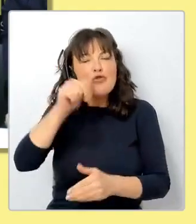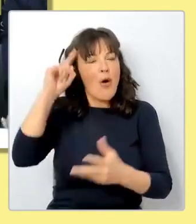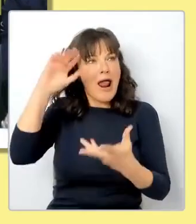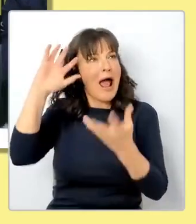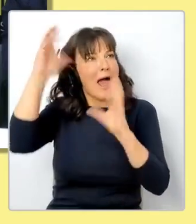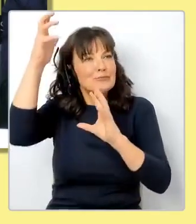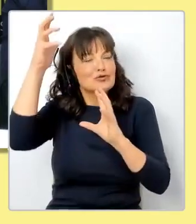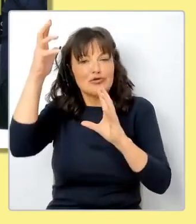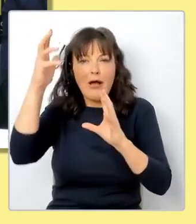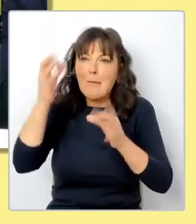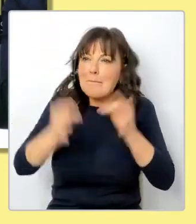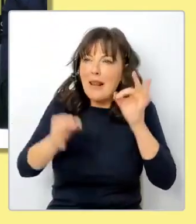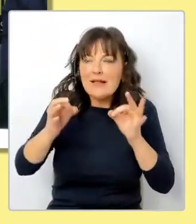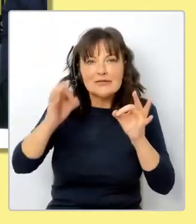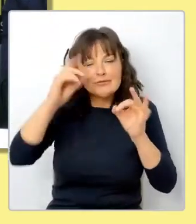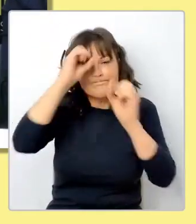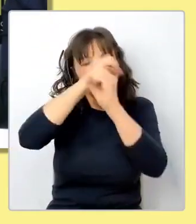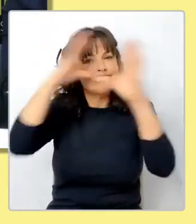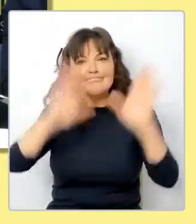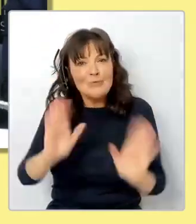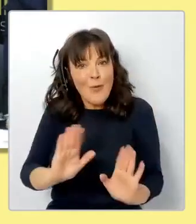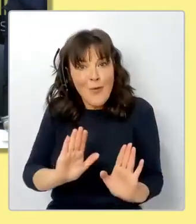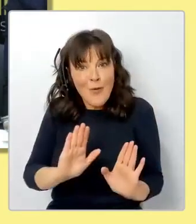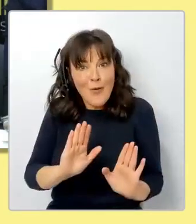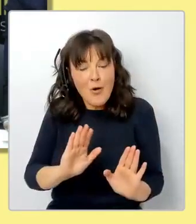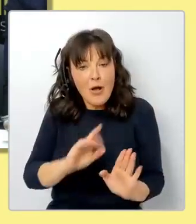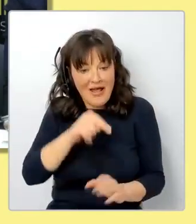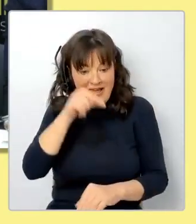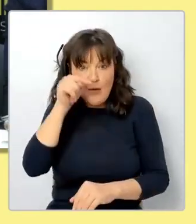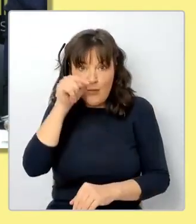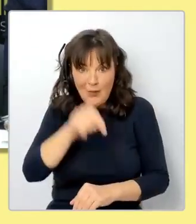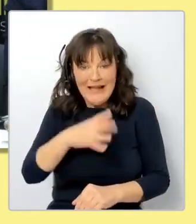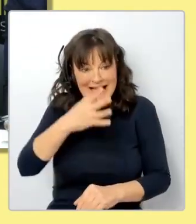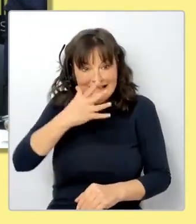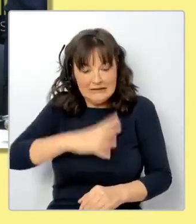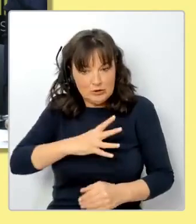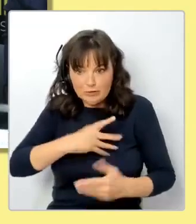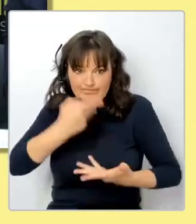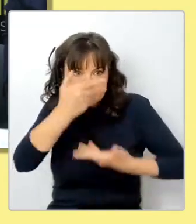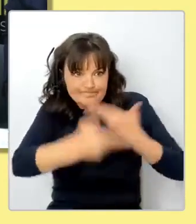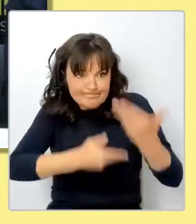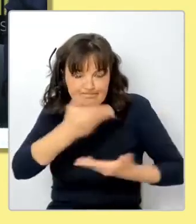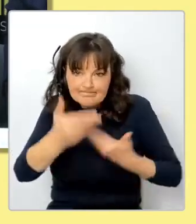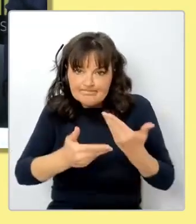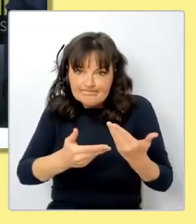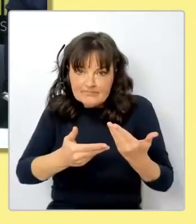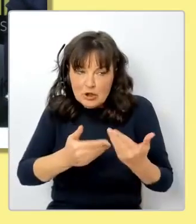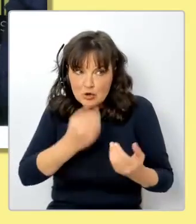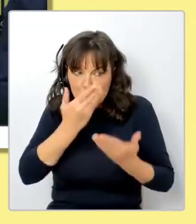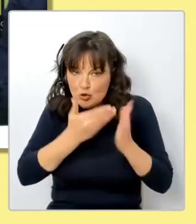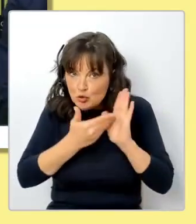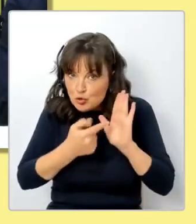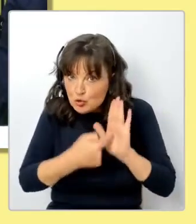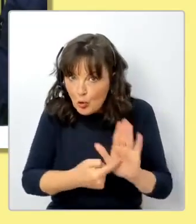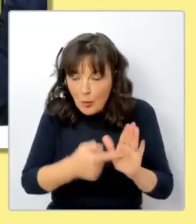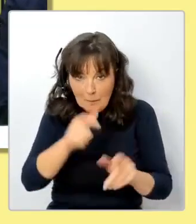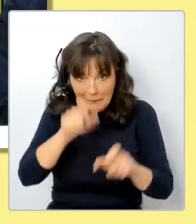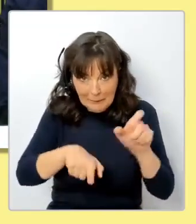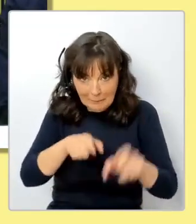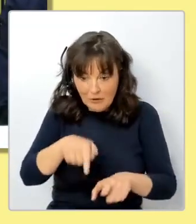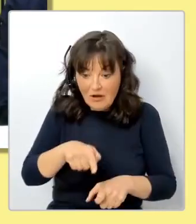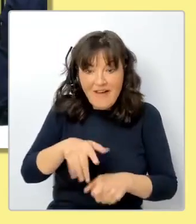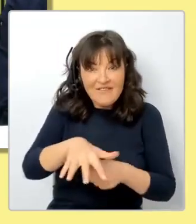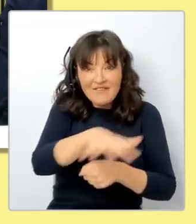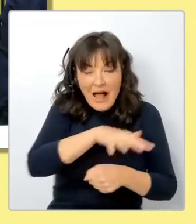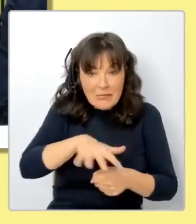real for everyone. And we need to make the link between why families are fuel poor in a